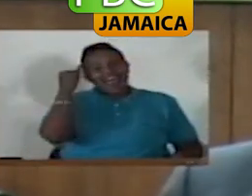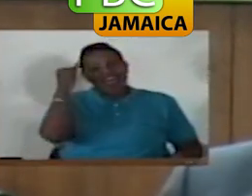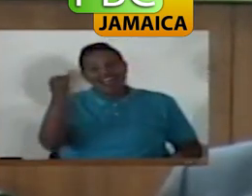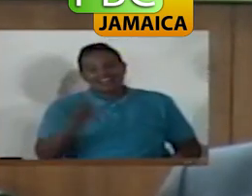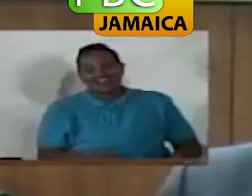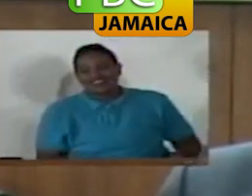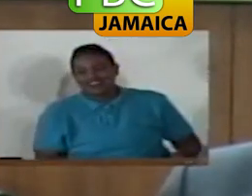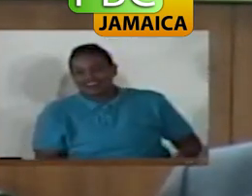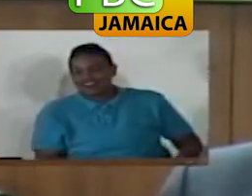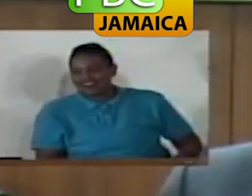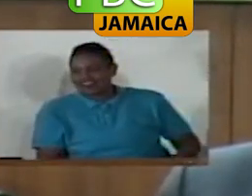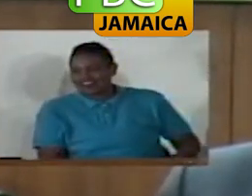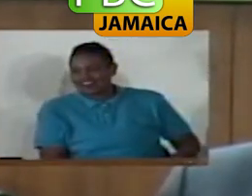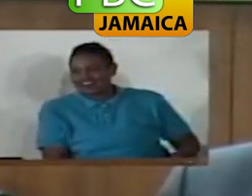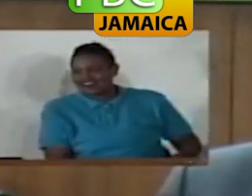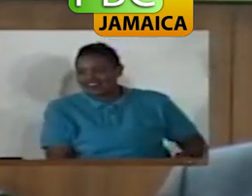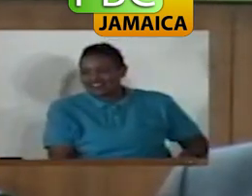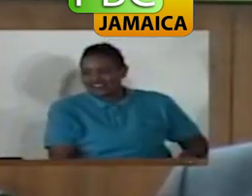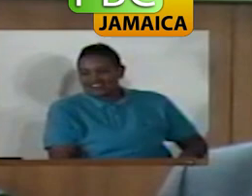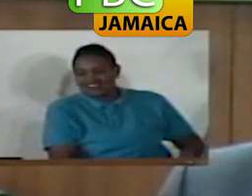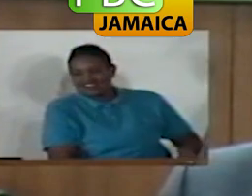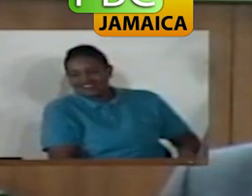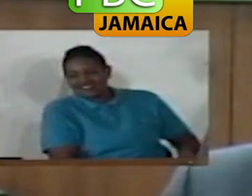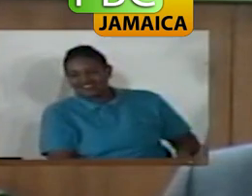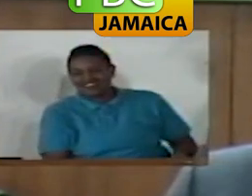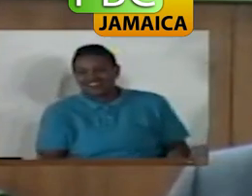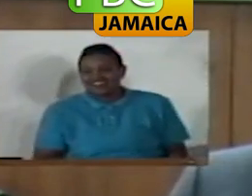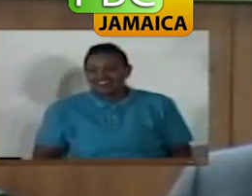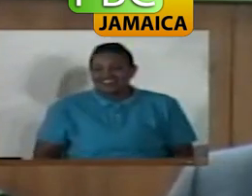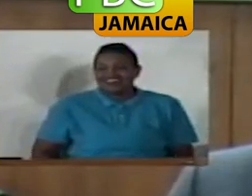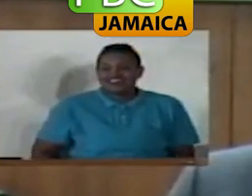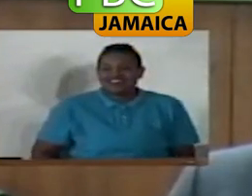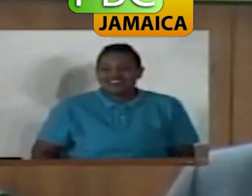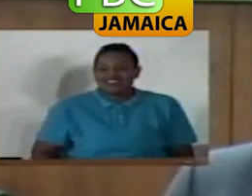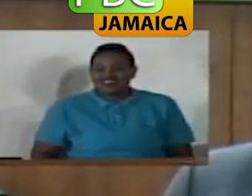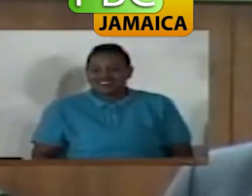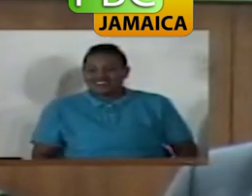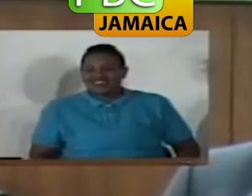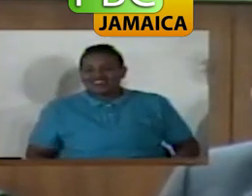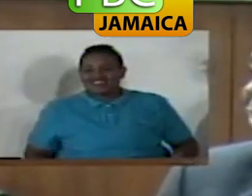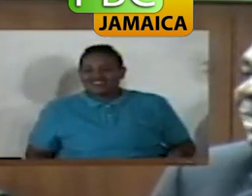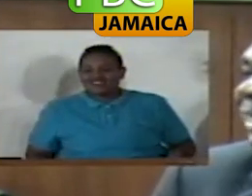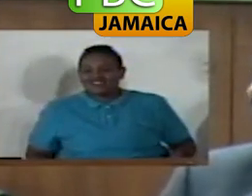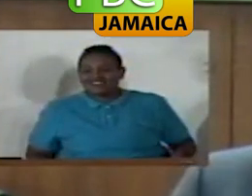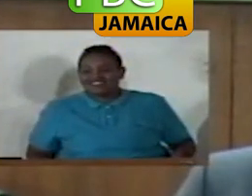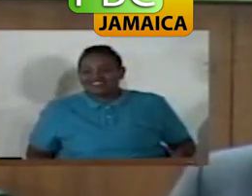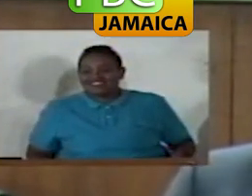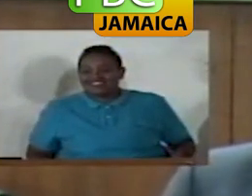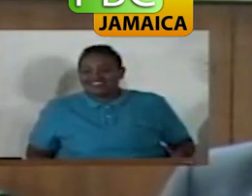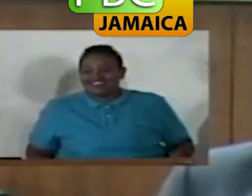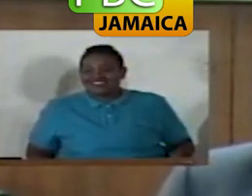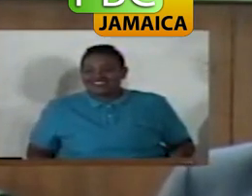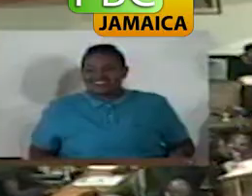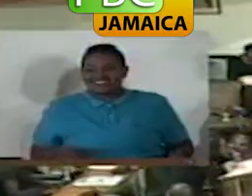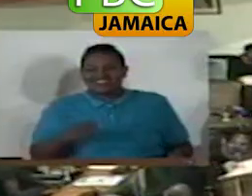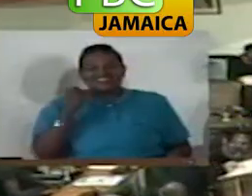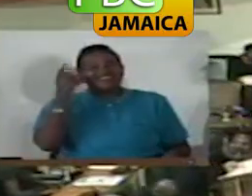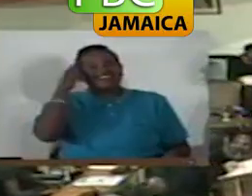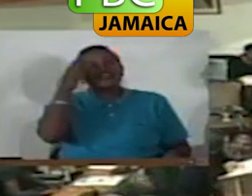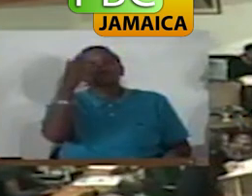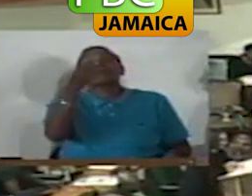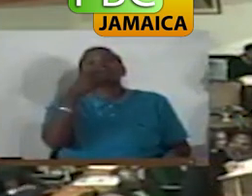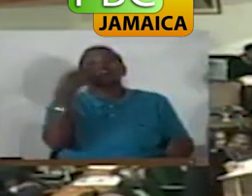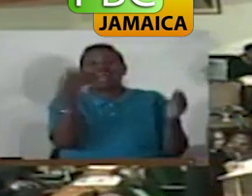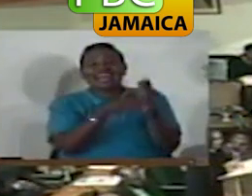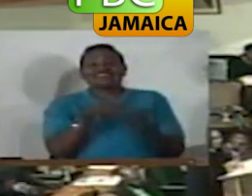and win over opponents. Few politicians have exercised such dominance during their term in office.